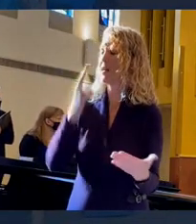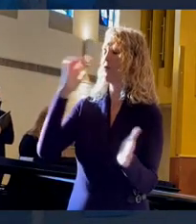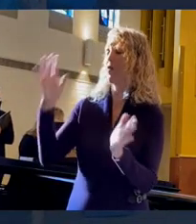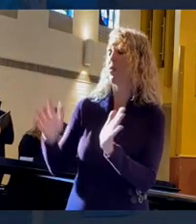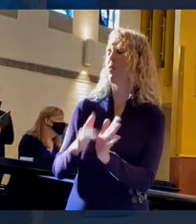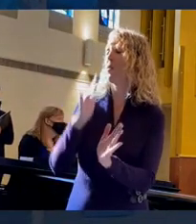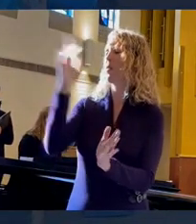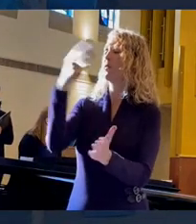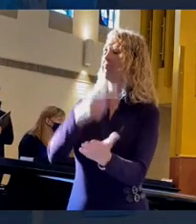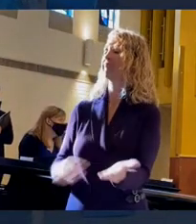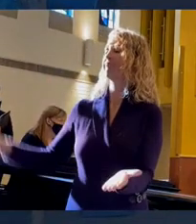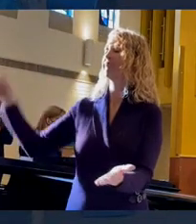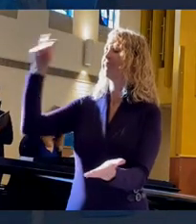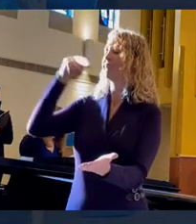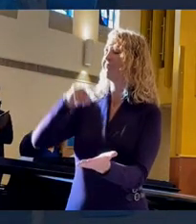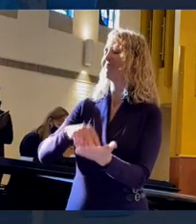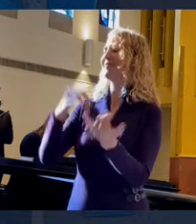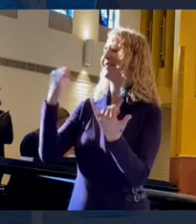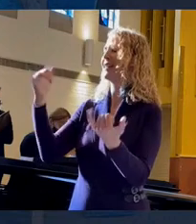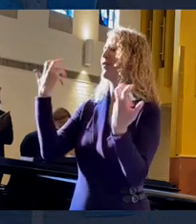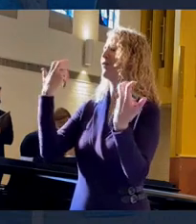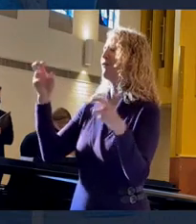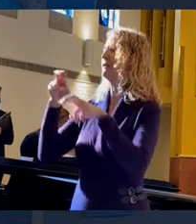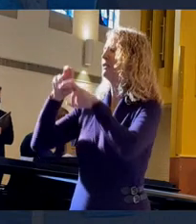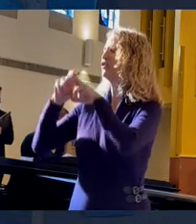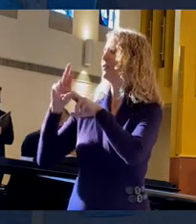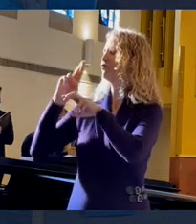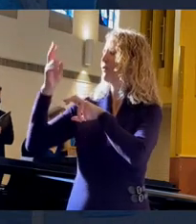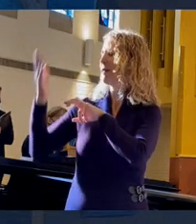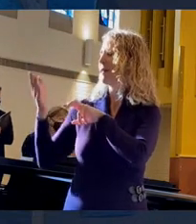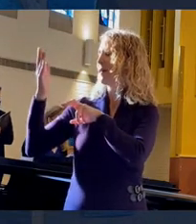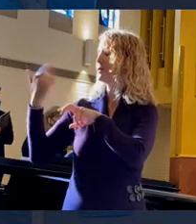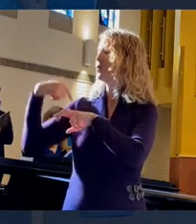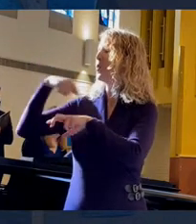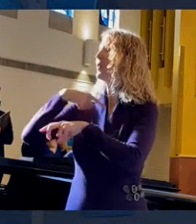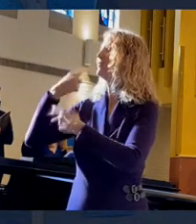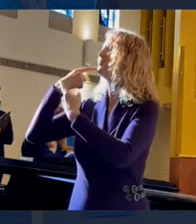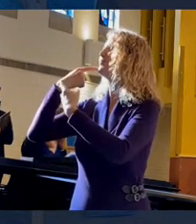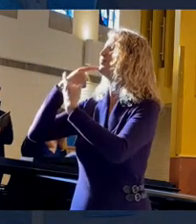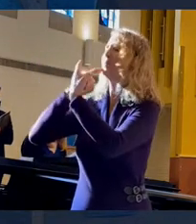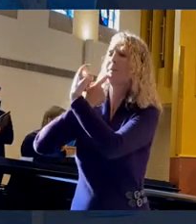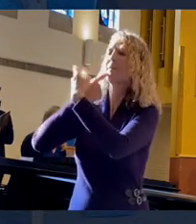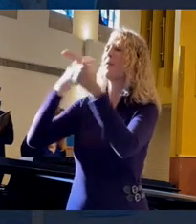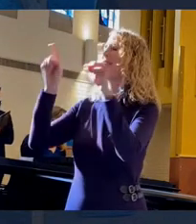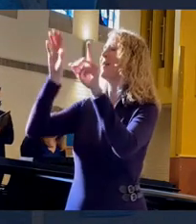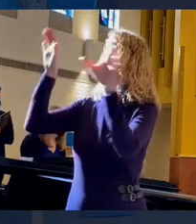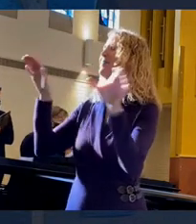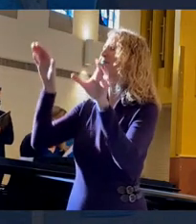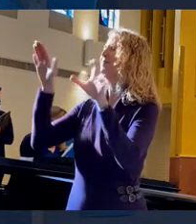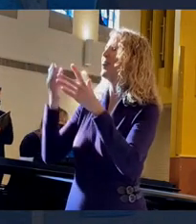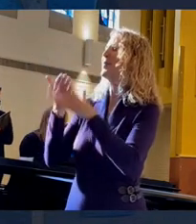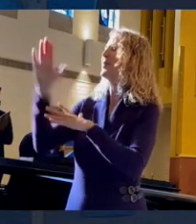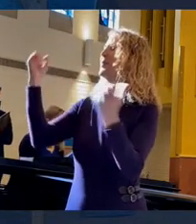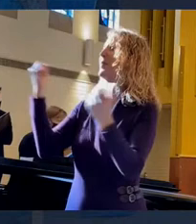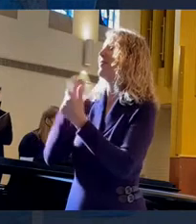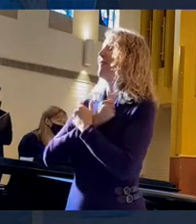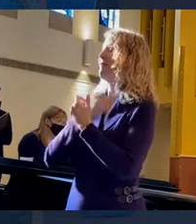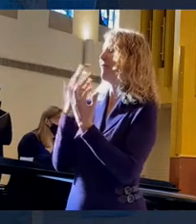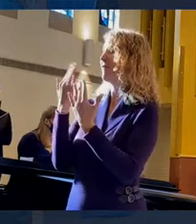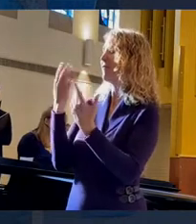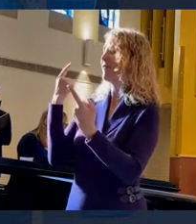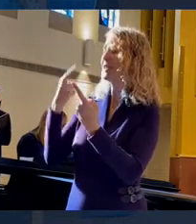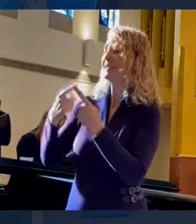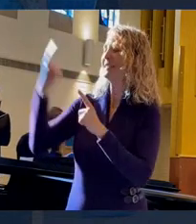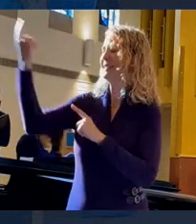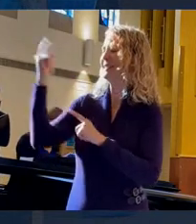glory of the resurrection, and whom you have seated at your right hand, we proclaim the work of your love until he comes